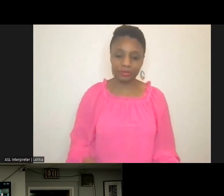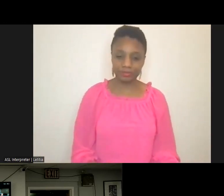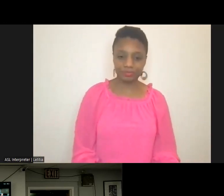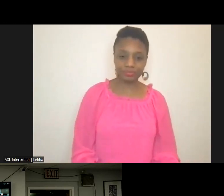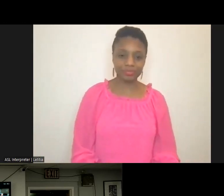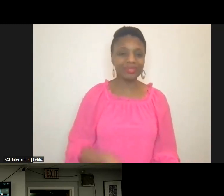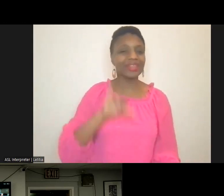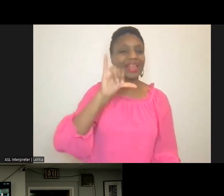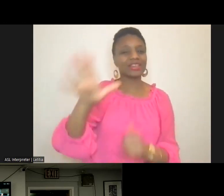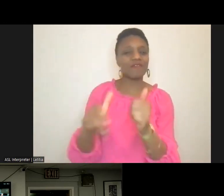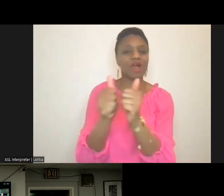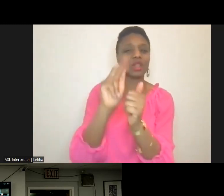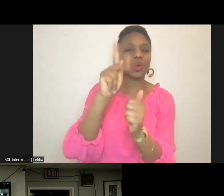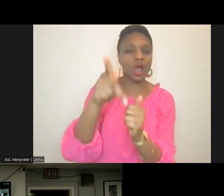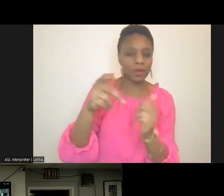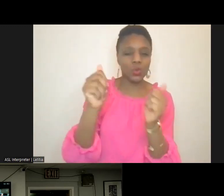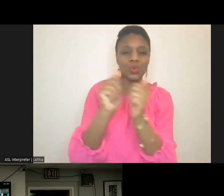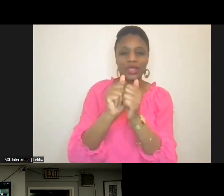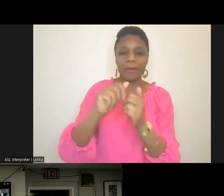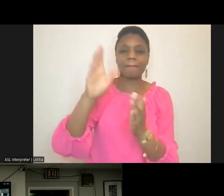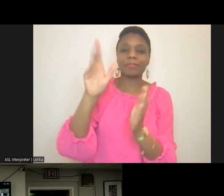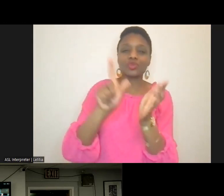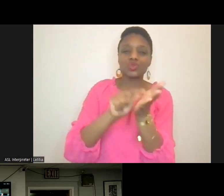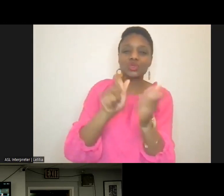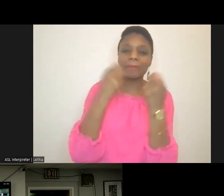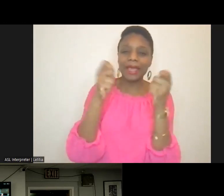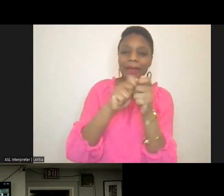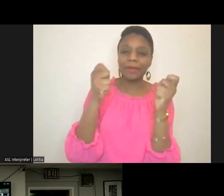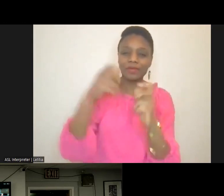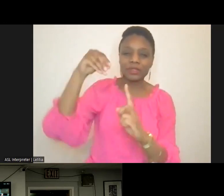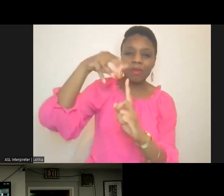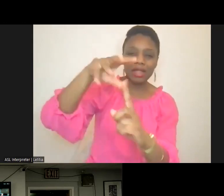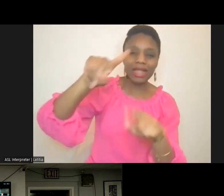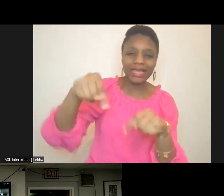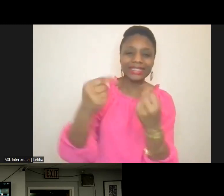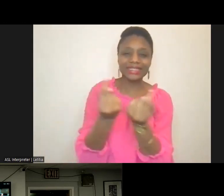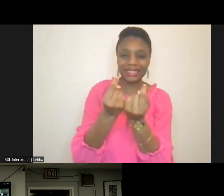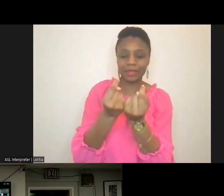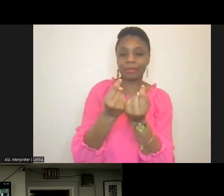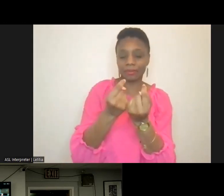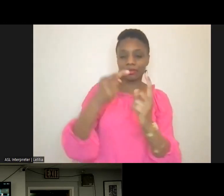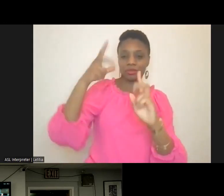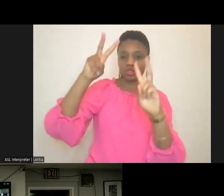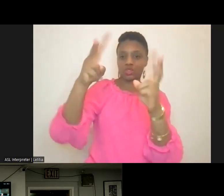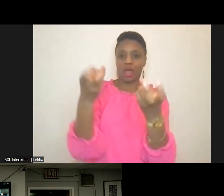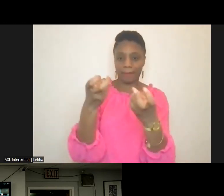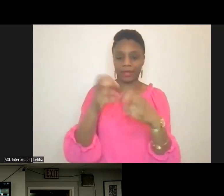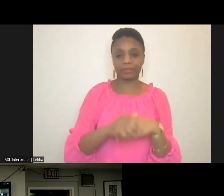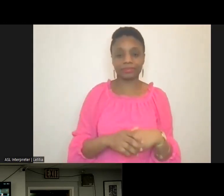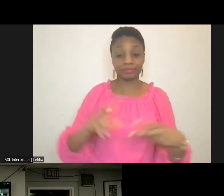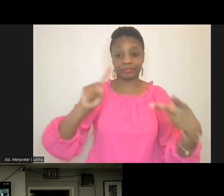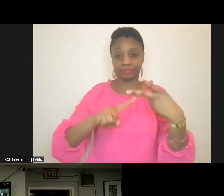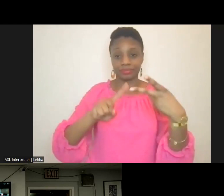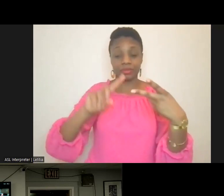to Sunday's Boston Globe Spotlight team article. The second comment by David Dow